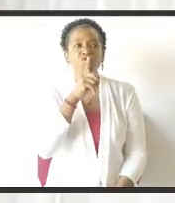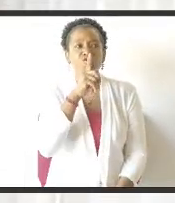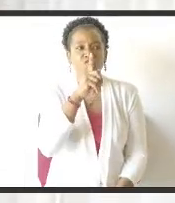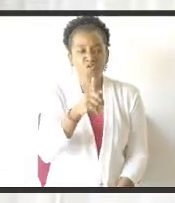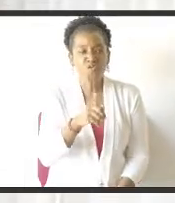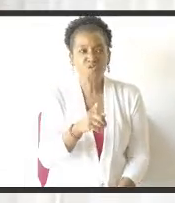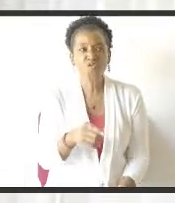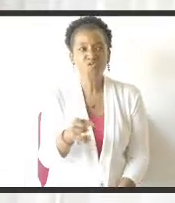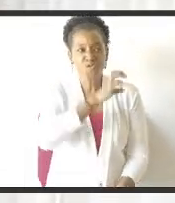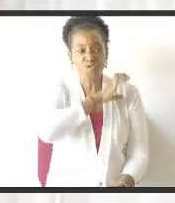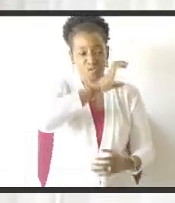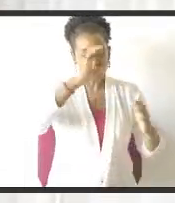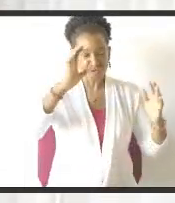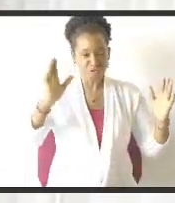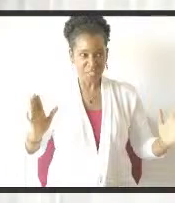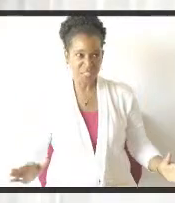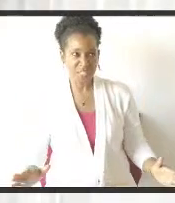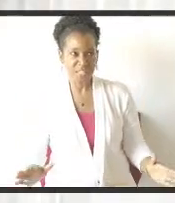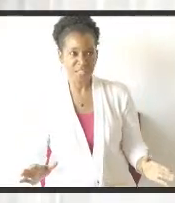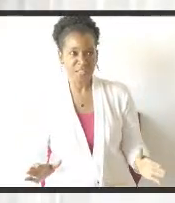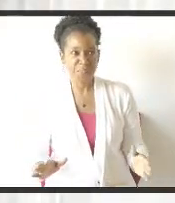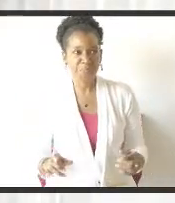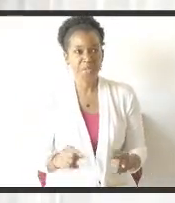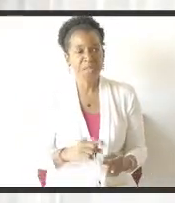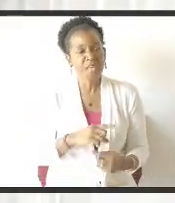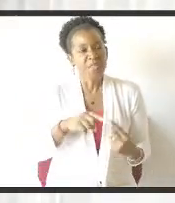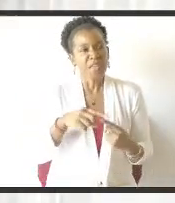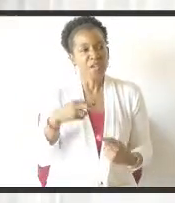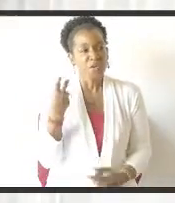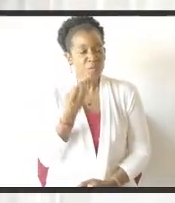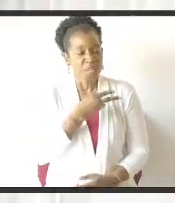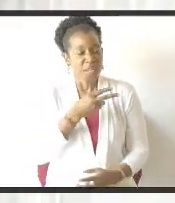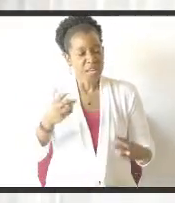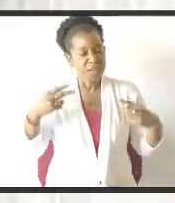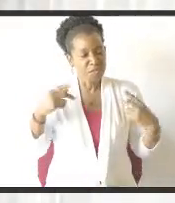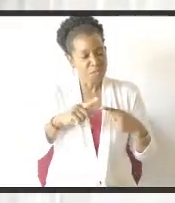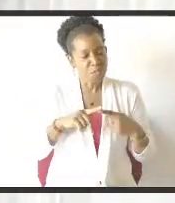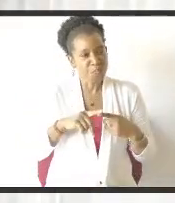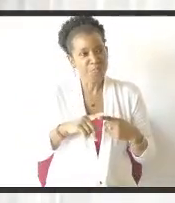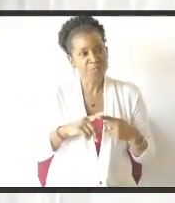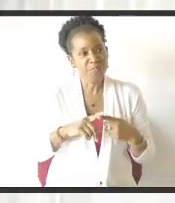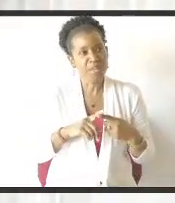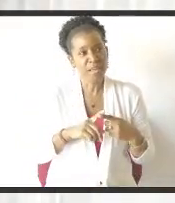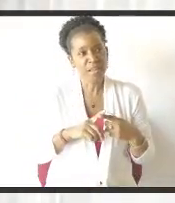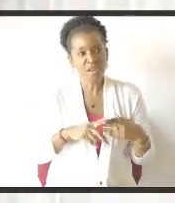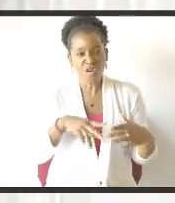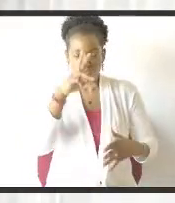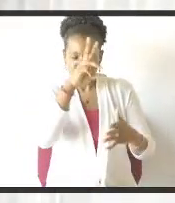1 Corinthians 9:25, and everyone who competes for the prize